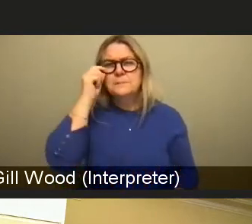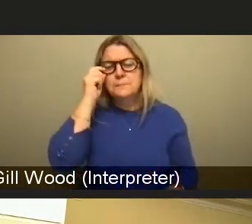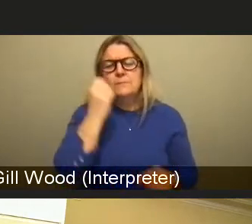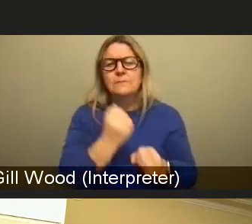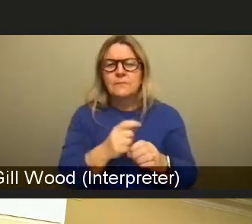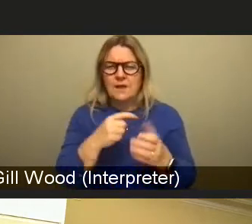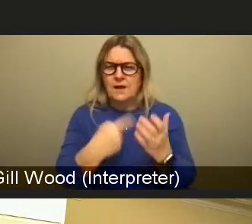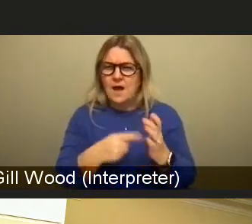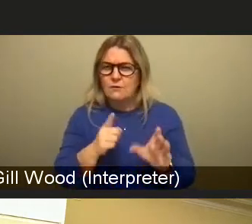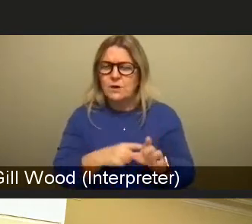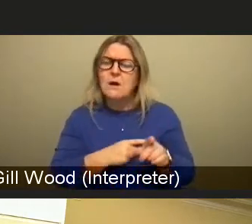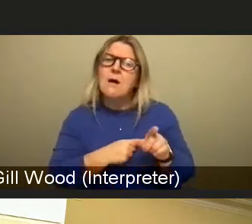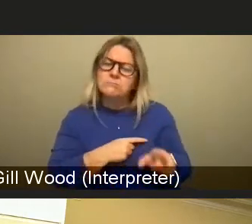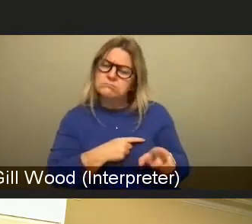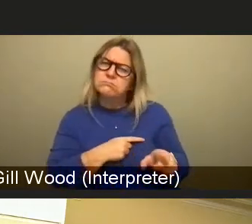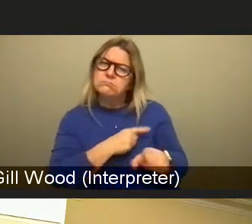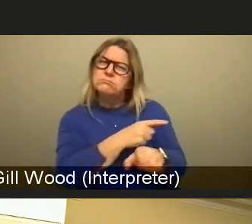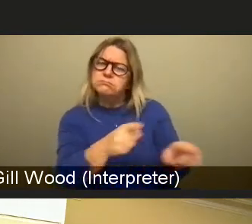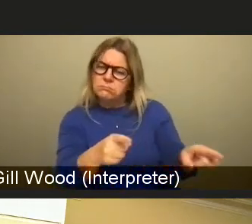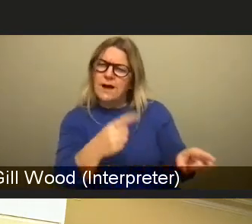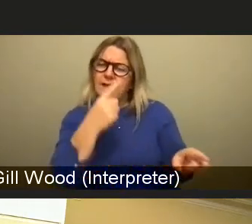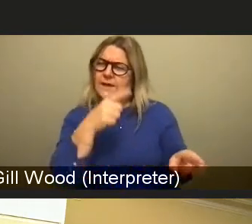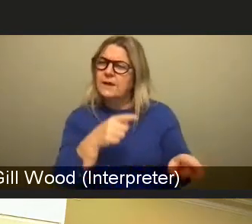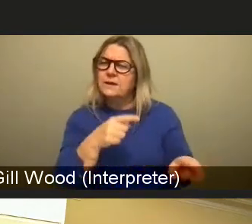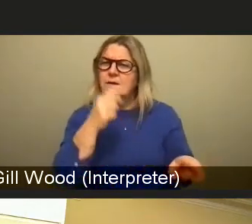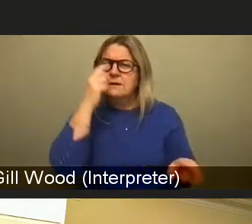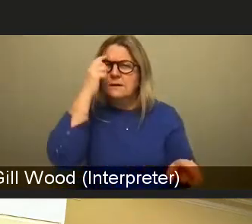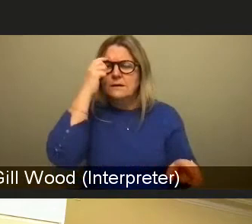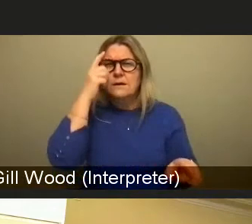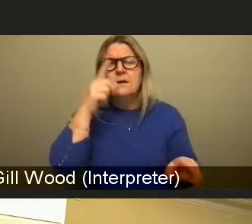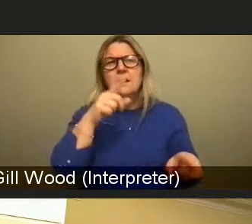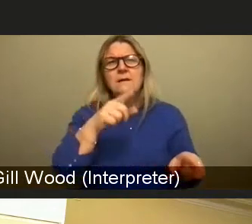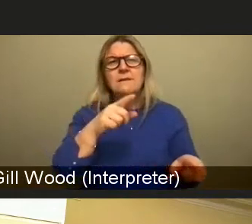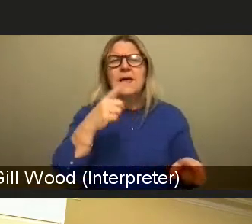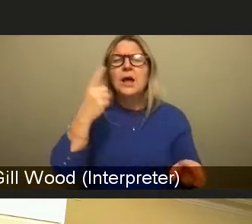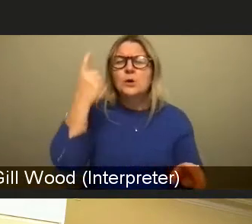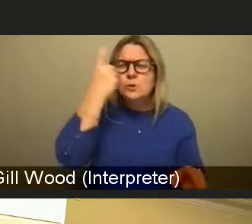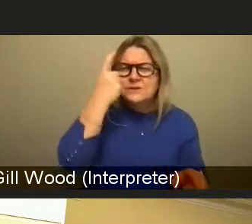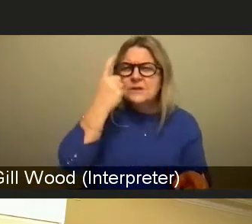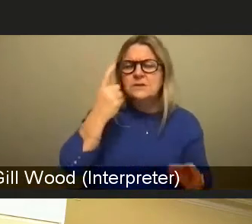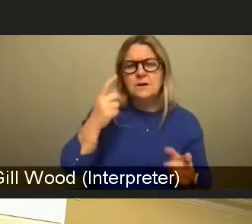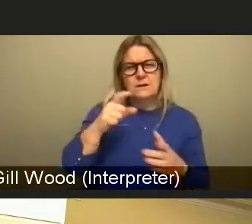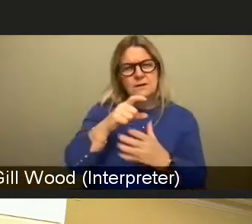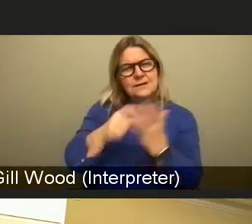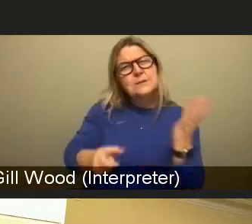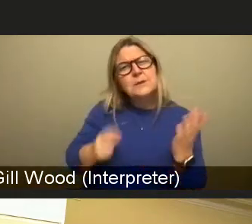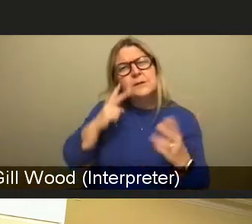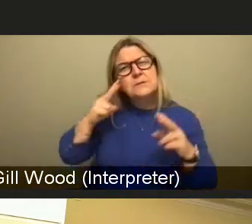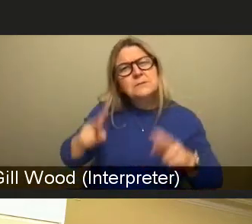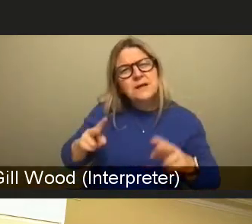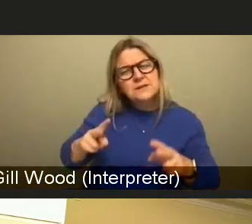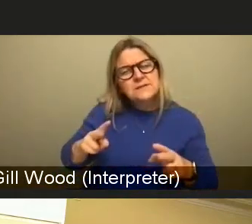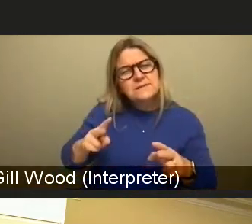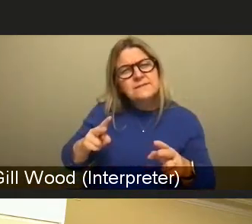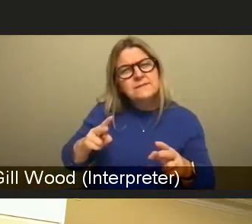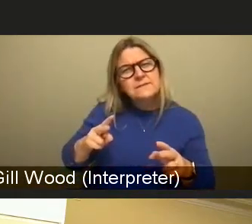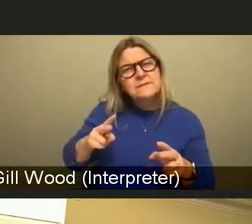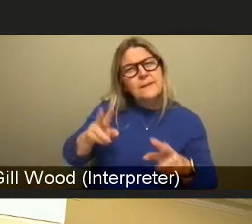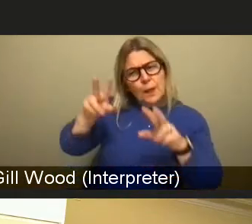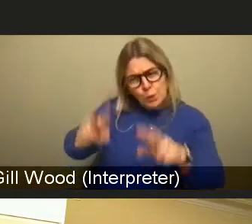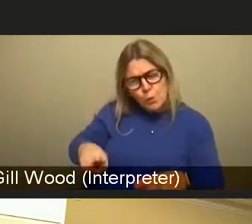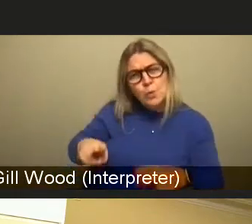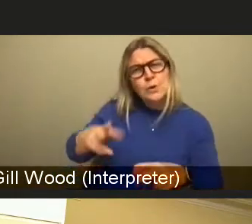employers who consider, a disabled perspective and look at your needs, at all stages of work. I mean, I've worked